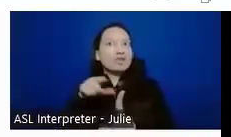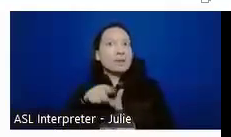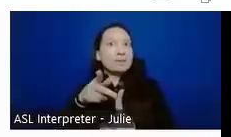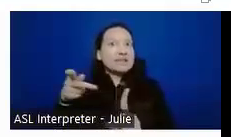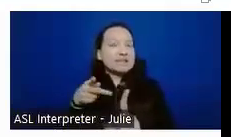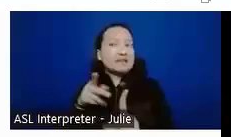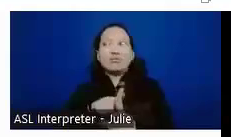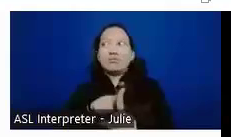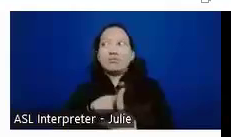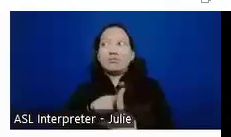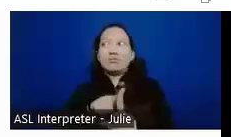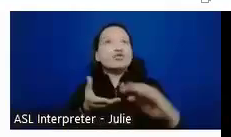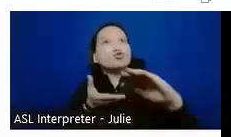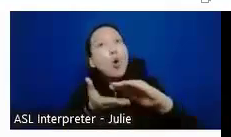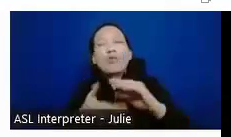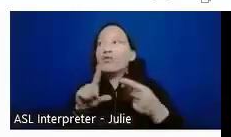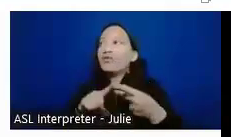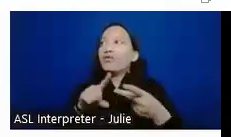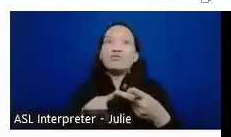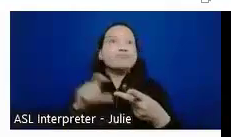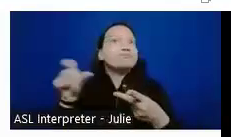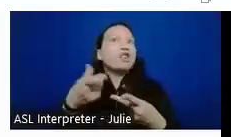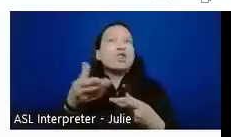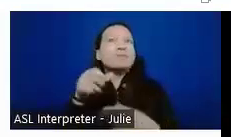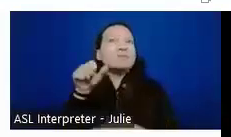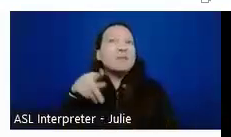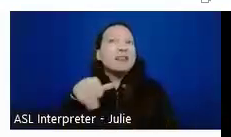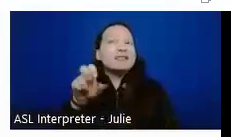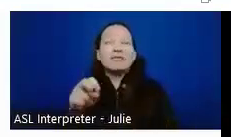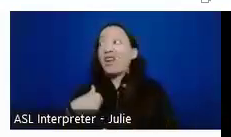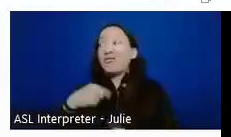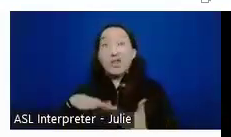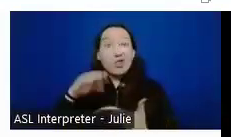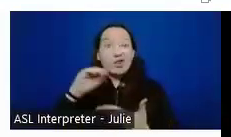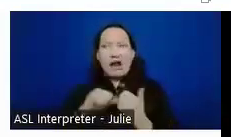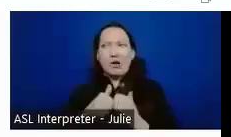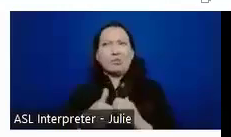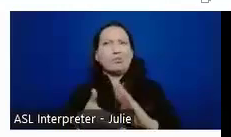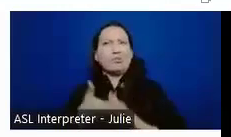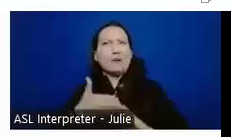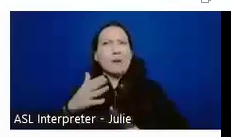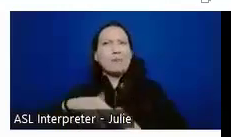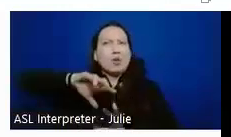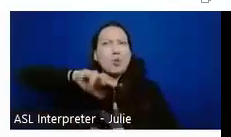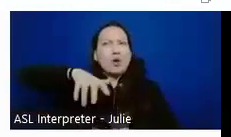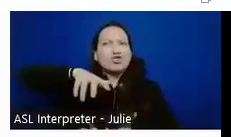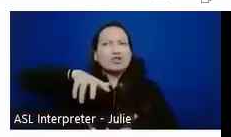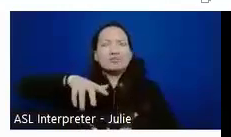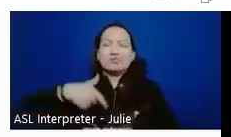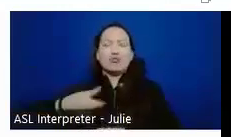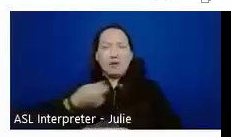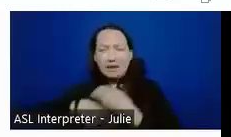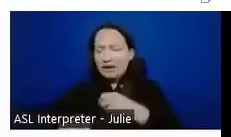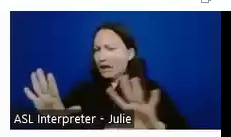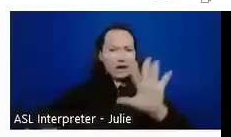in, like their stove or another appliance? I don't know about you, but I had to learn to run my washing machine all over again when I had to replace